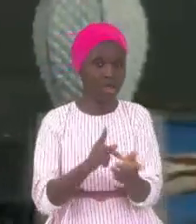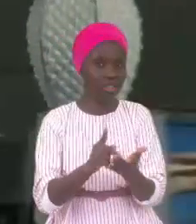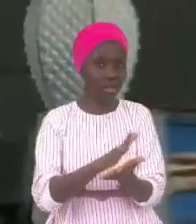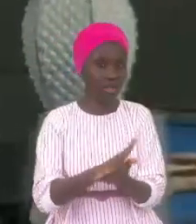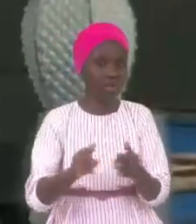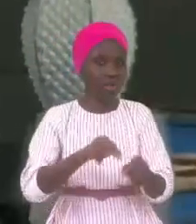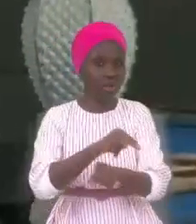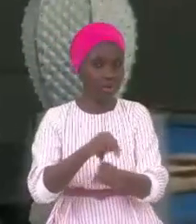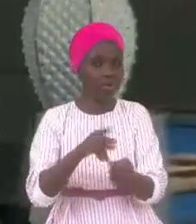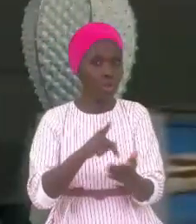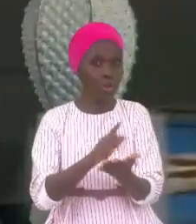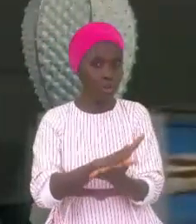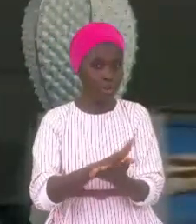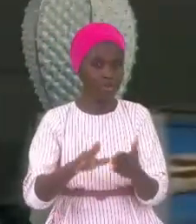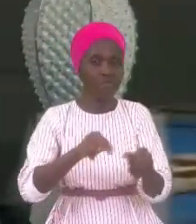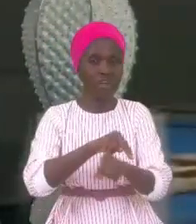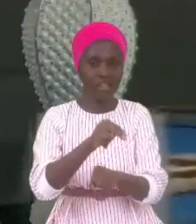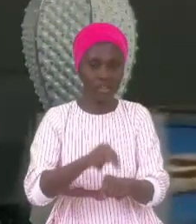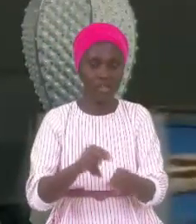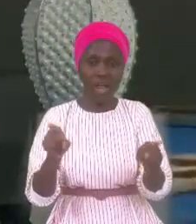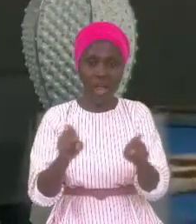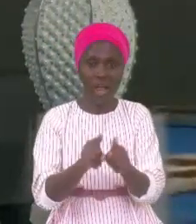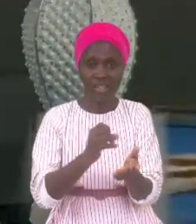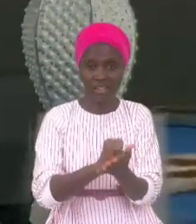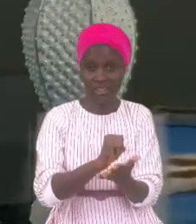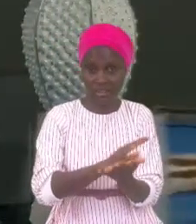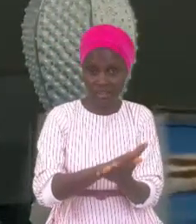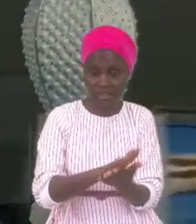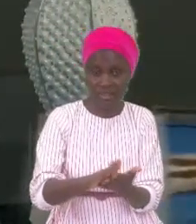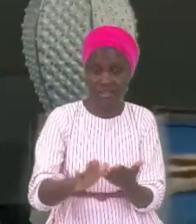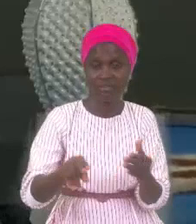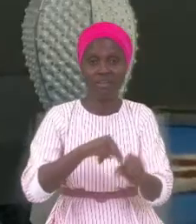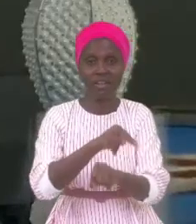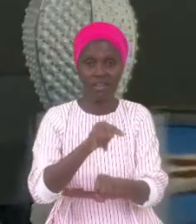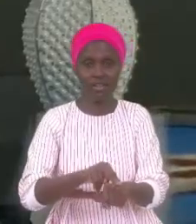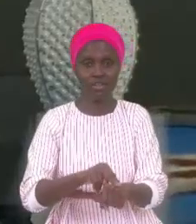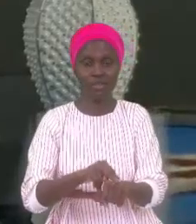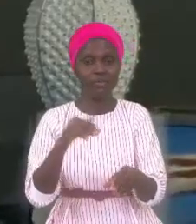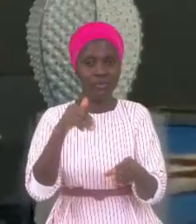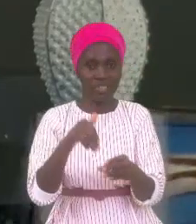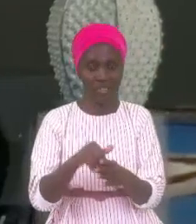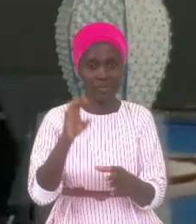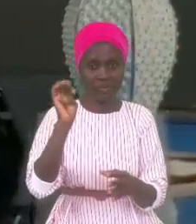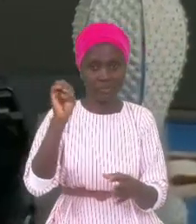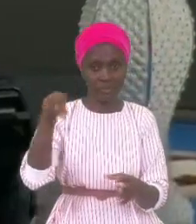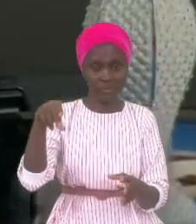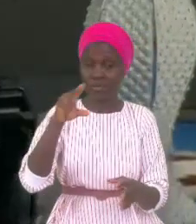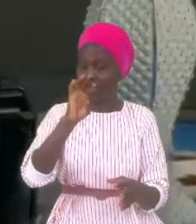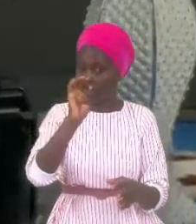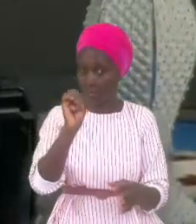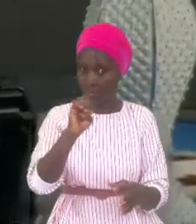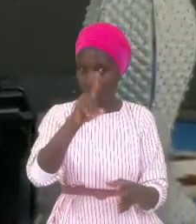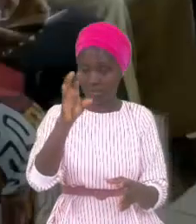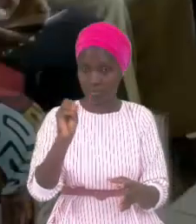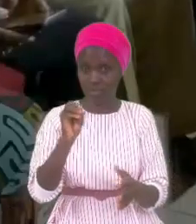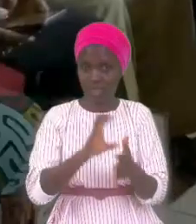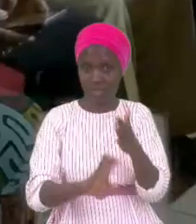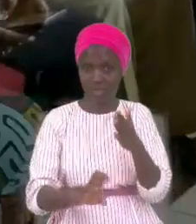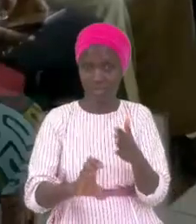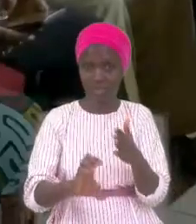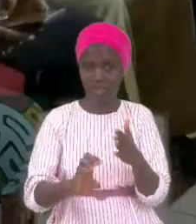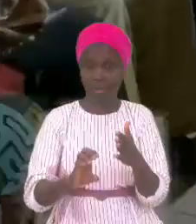purified nation, as a sanctified nation. Look at Exodus chapter 9, 19. I'm reading